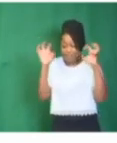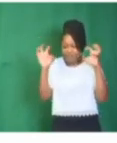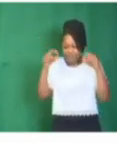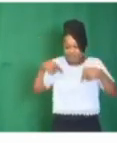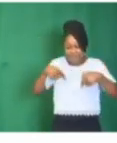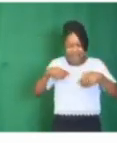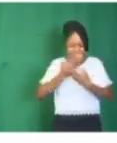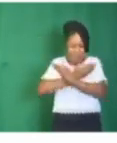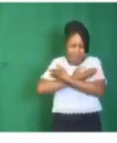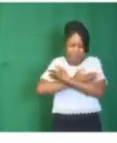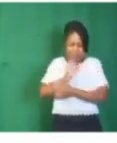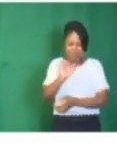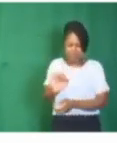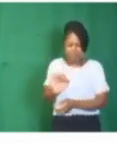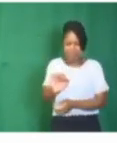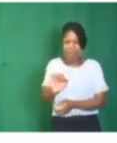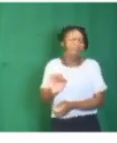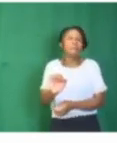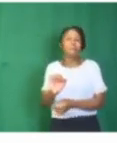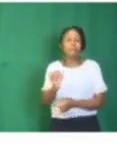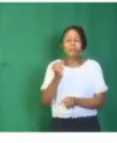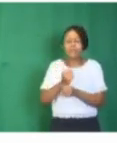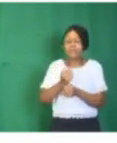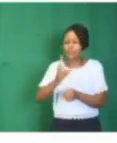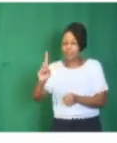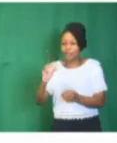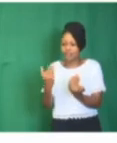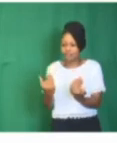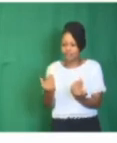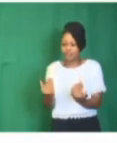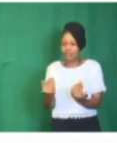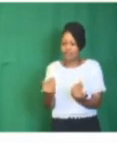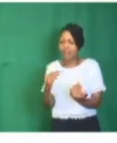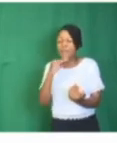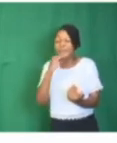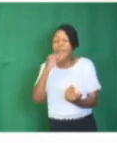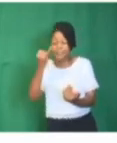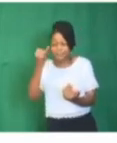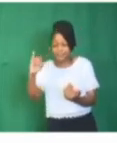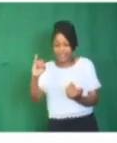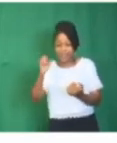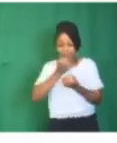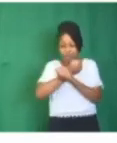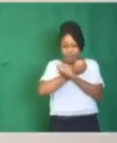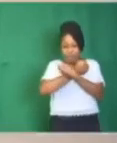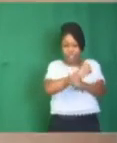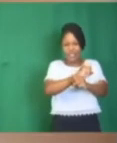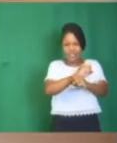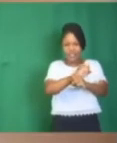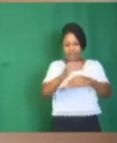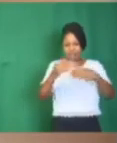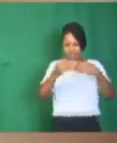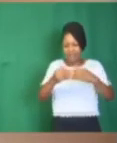system. The functions of the skeletal system are protection, meaning that the